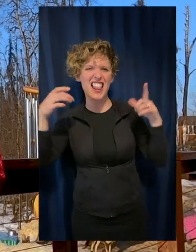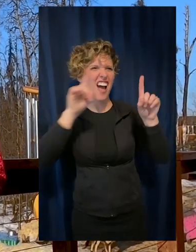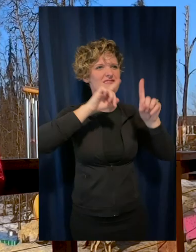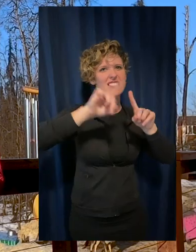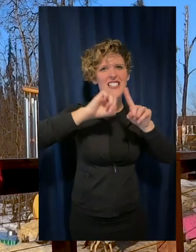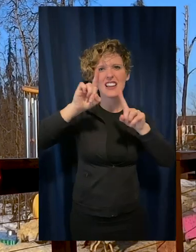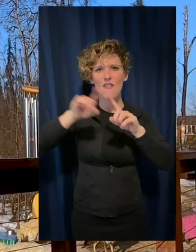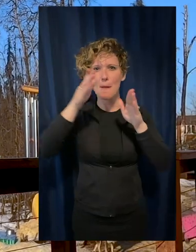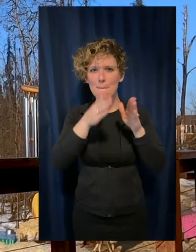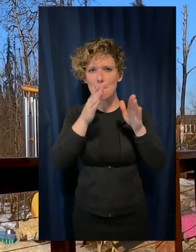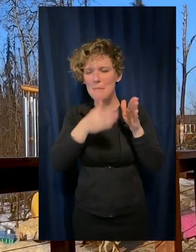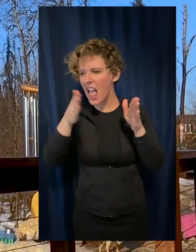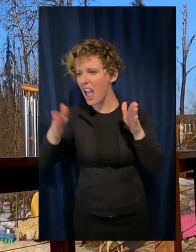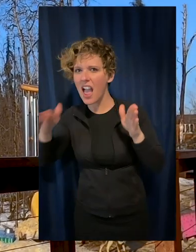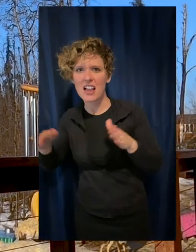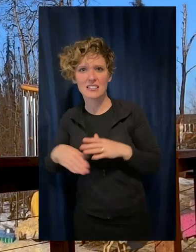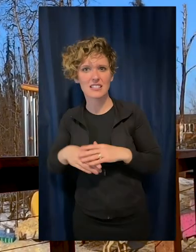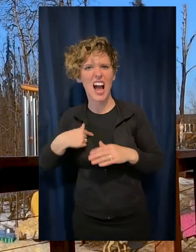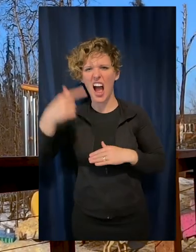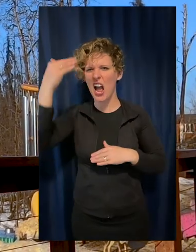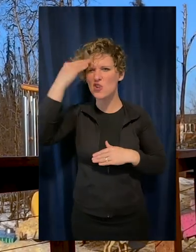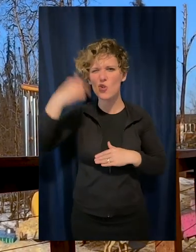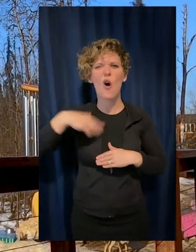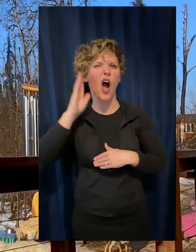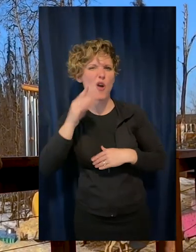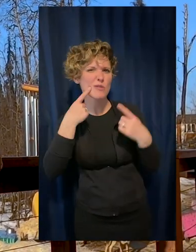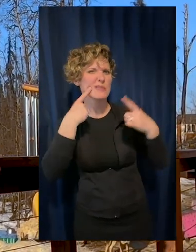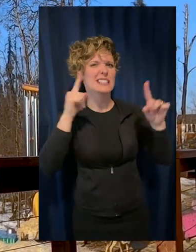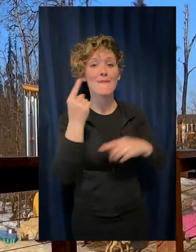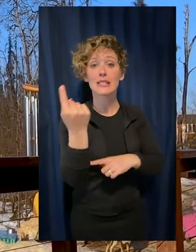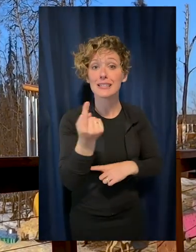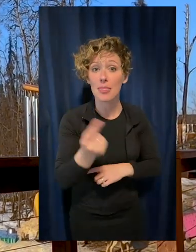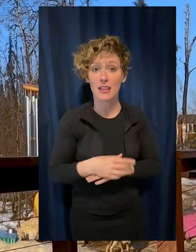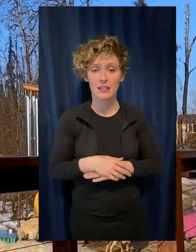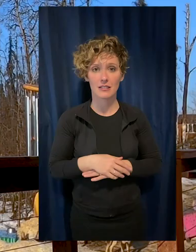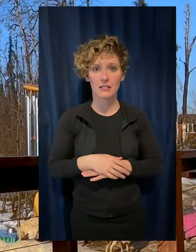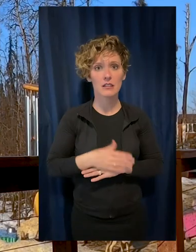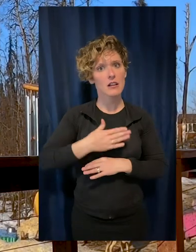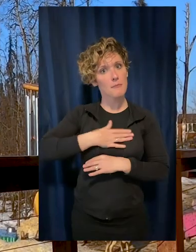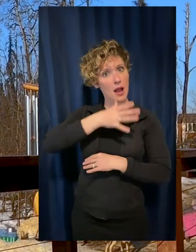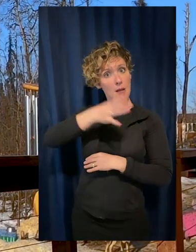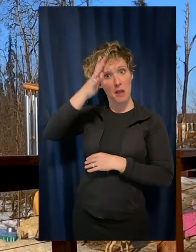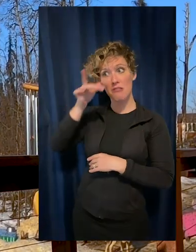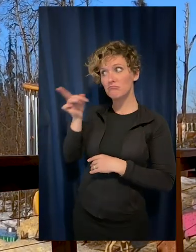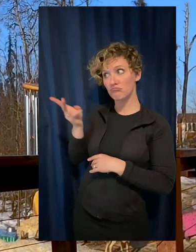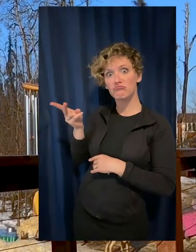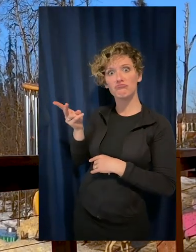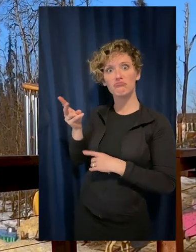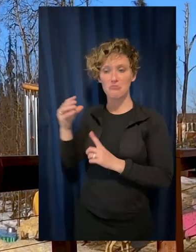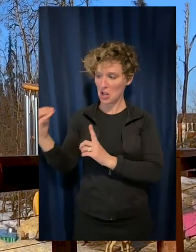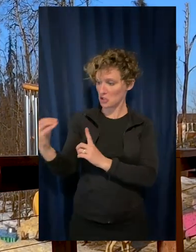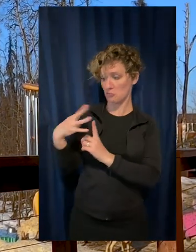to excel at something. My parents had been really good about exposing me to many things, but nothing longevity